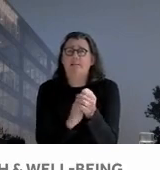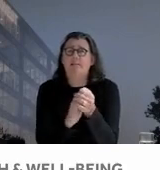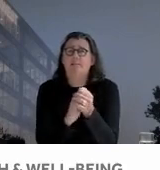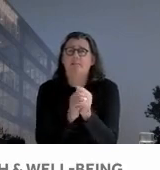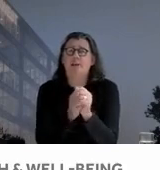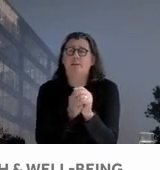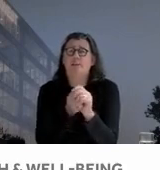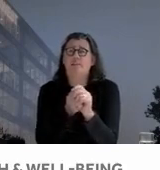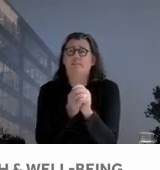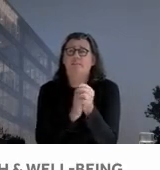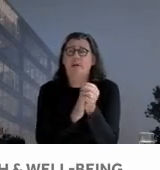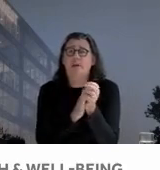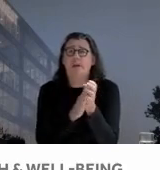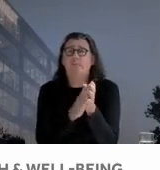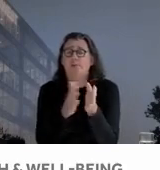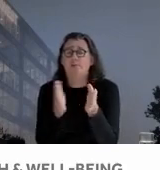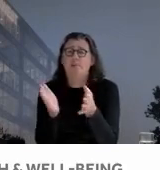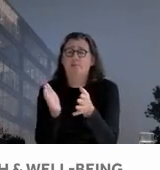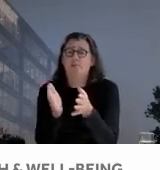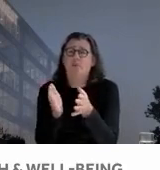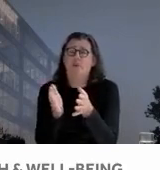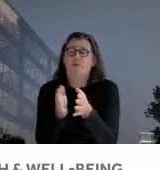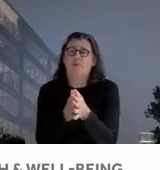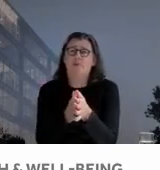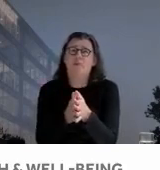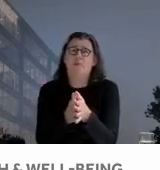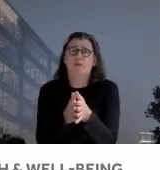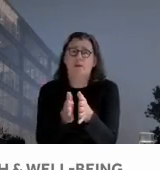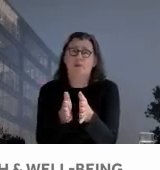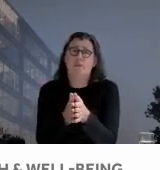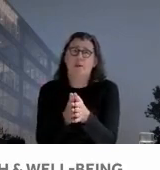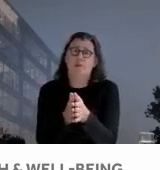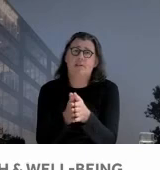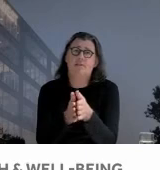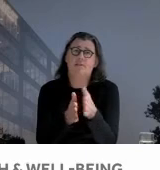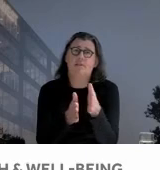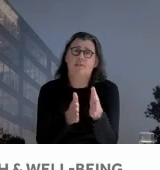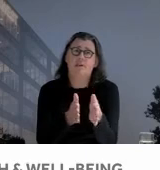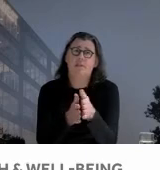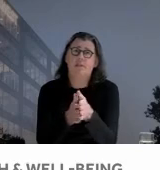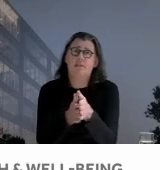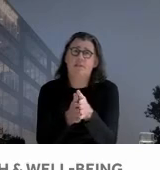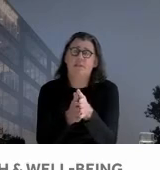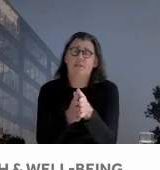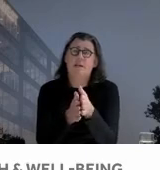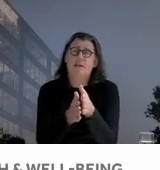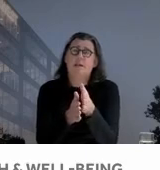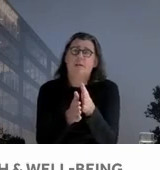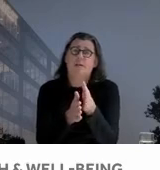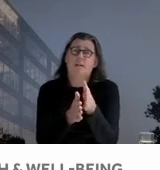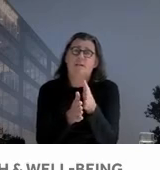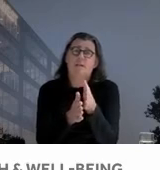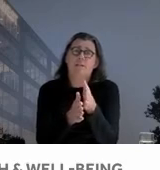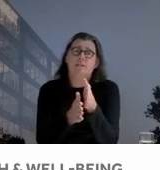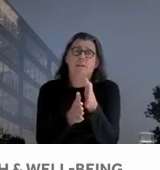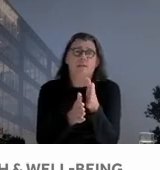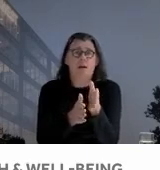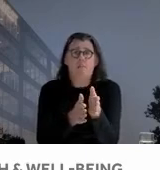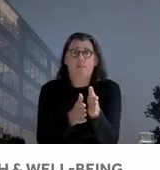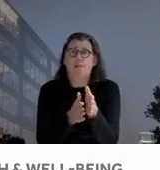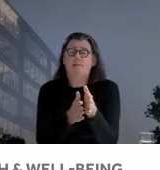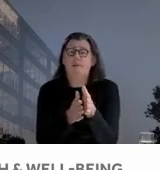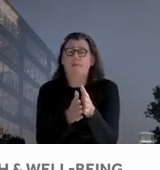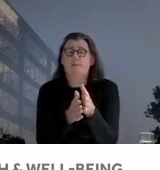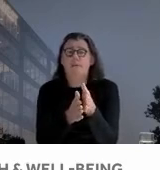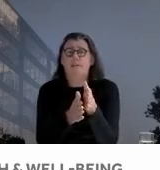a series of strategies and kind of principles to work through across all of our projects. So in the first instance, looking to